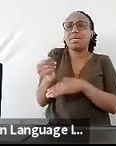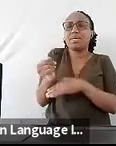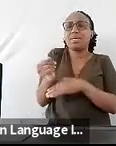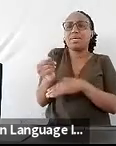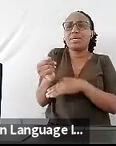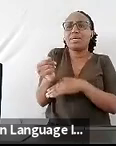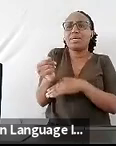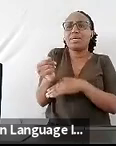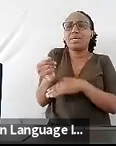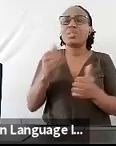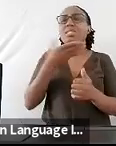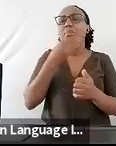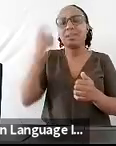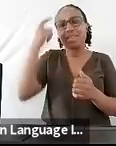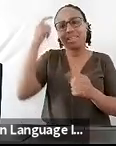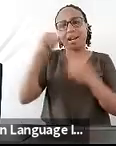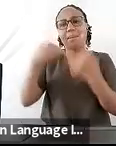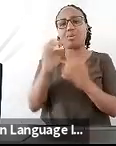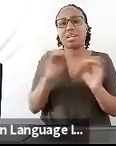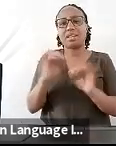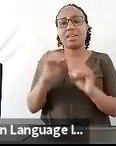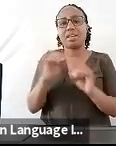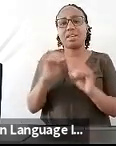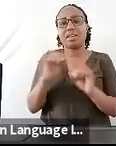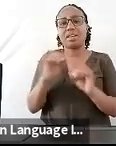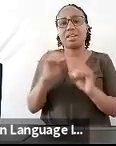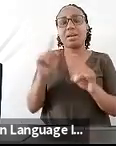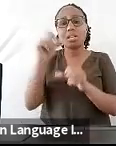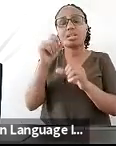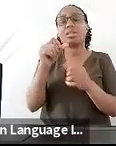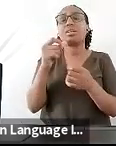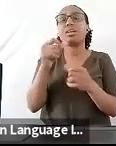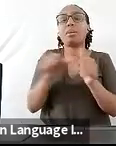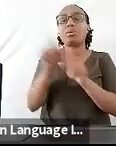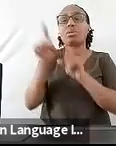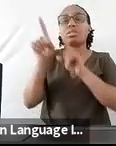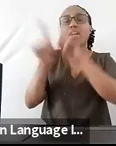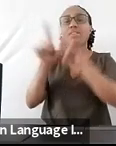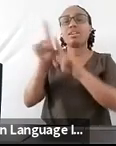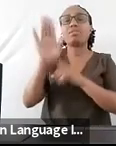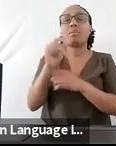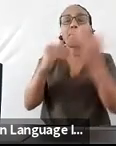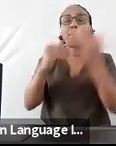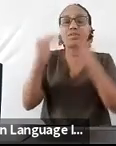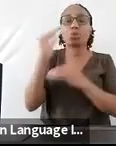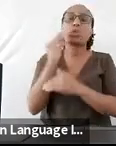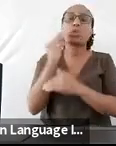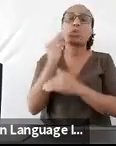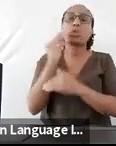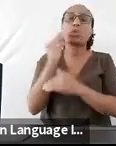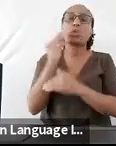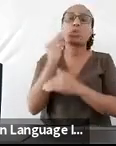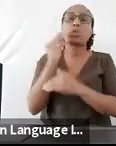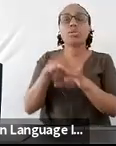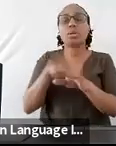about traveling from a professional experience. So you mentioned, like, when you're in Haiti for work, or when you went to